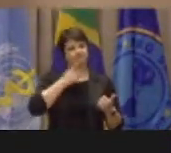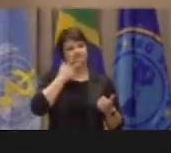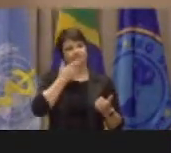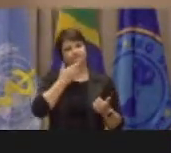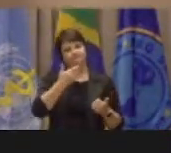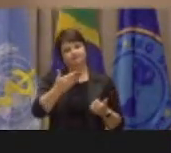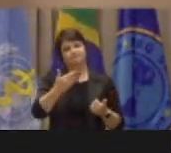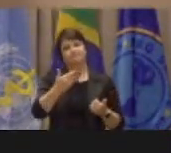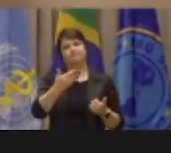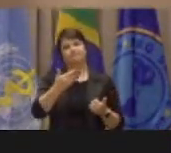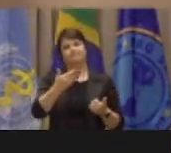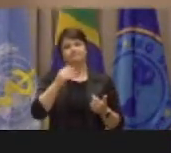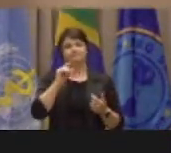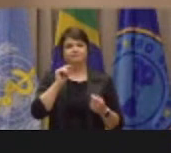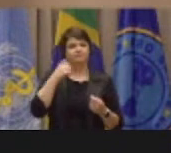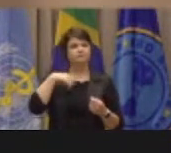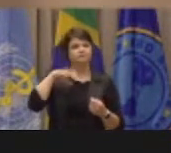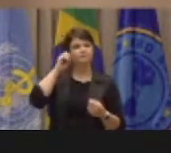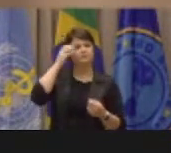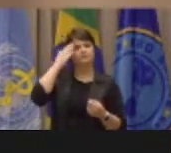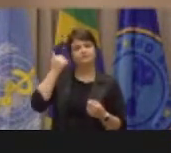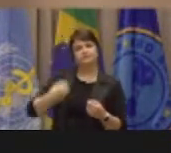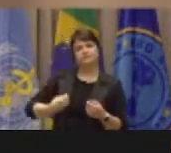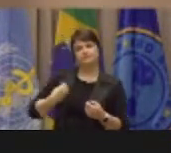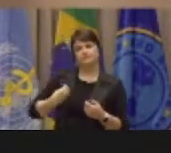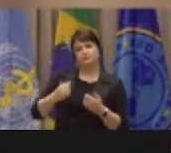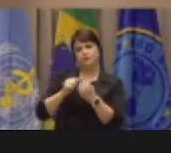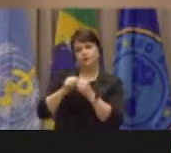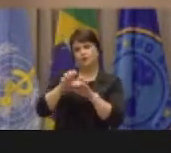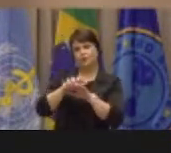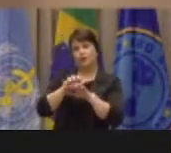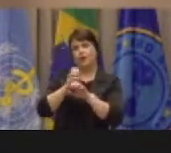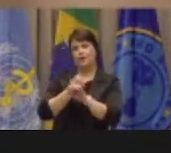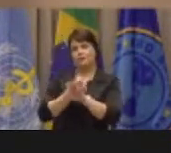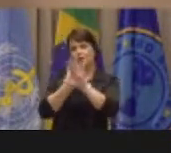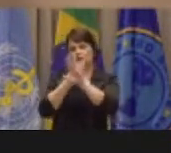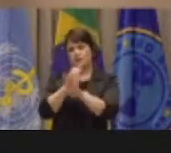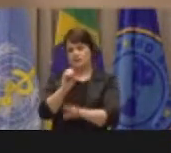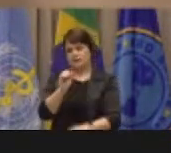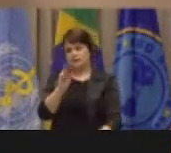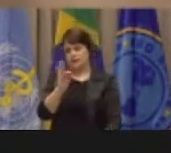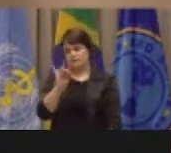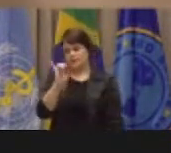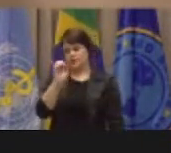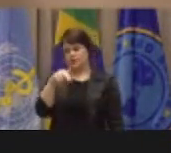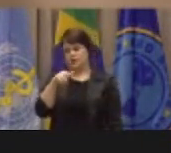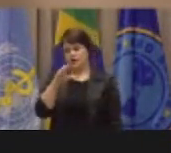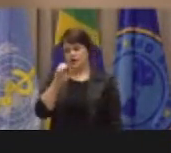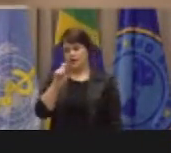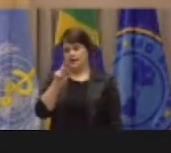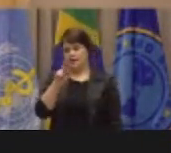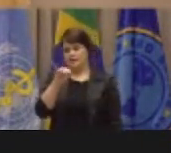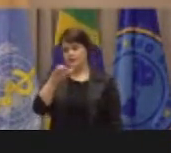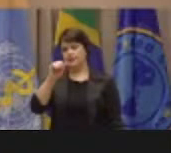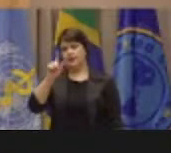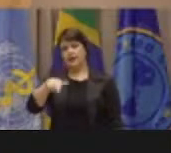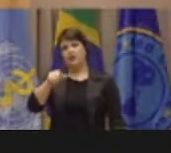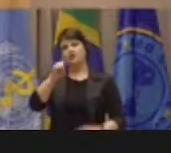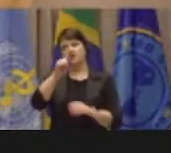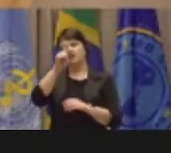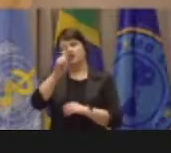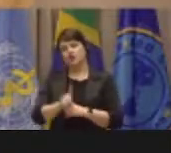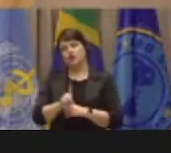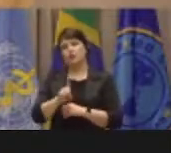We would like to hear is with us in the virtual way, Saisun, Director of